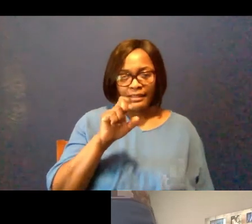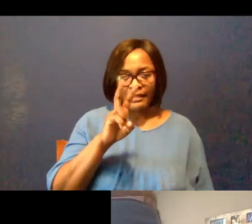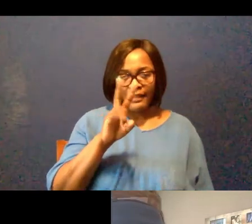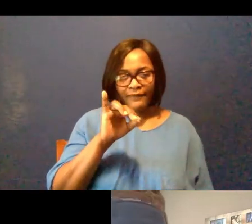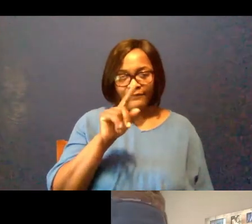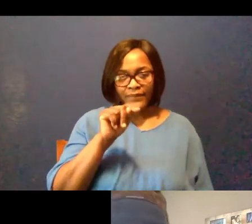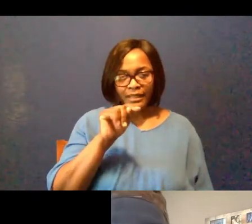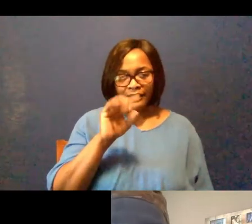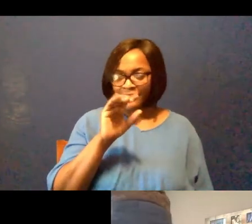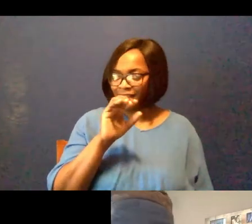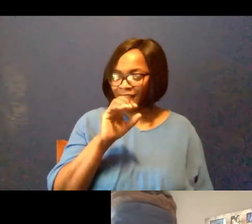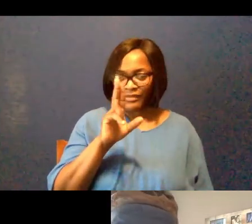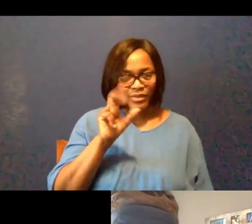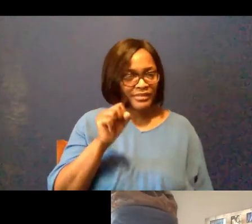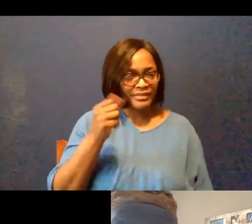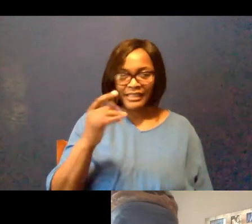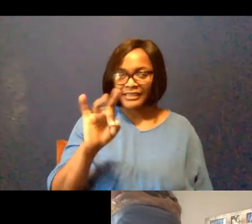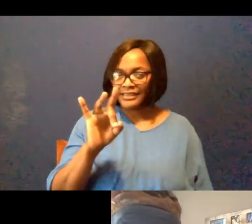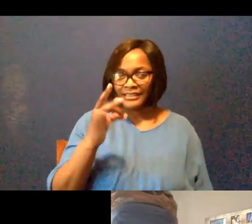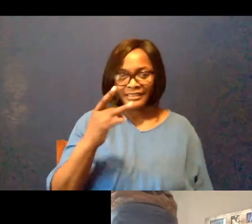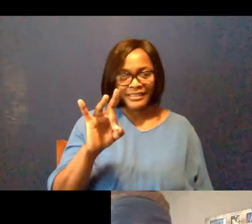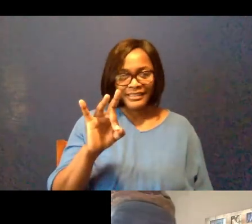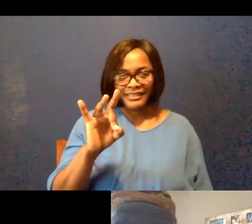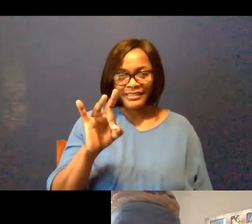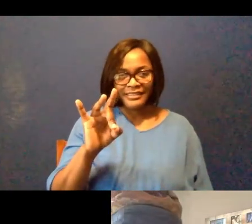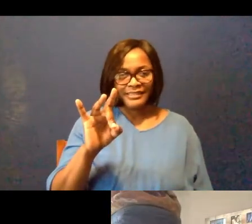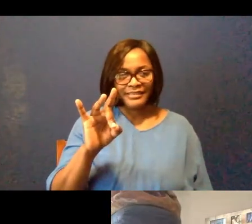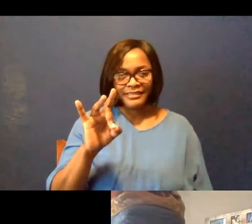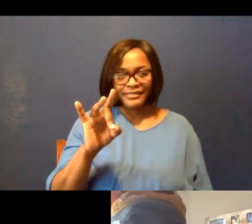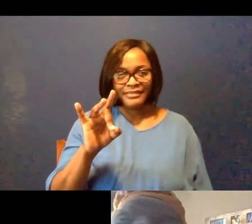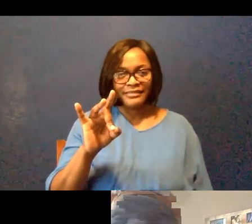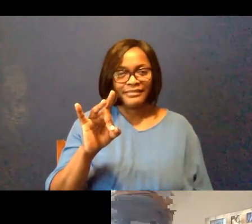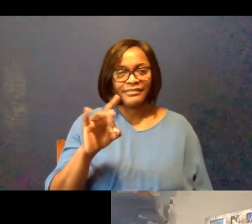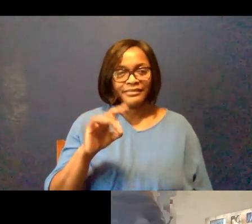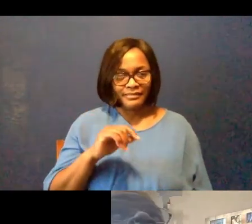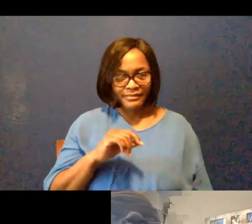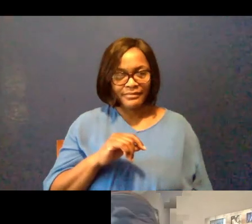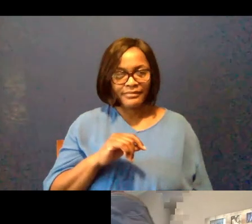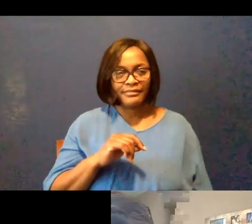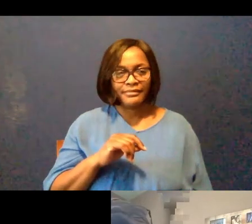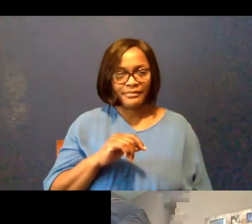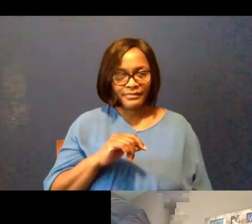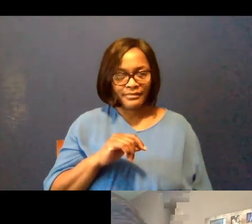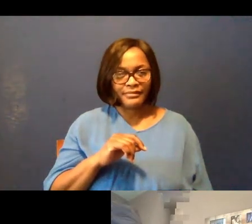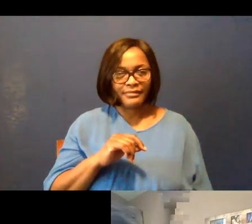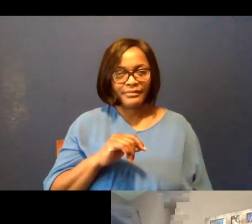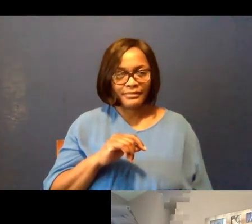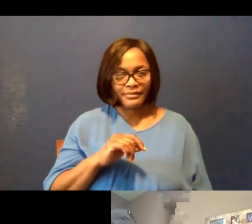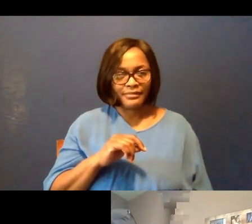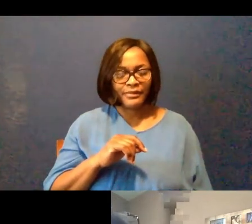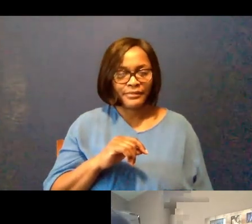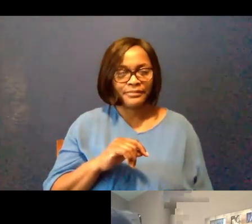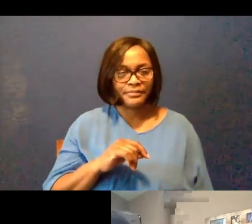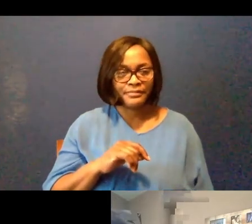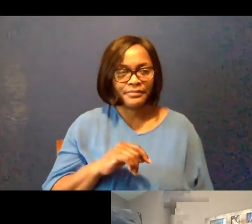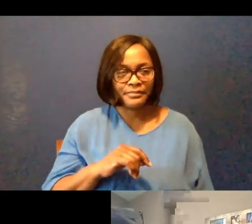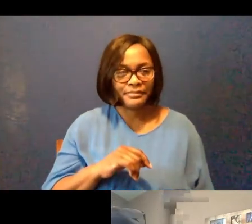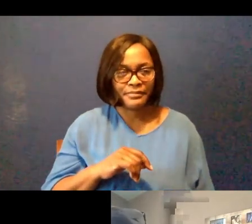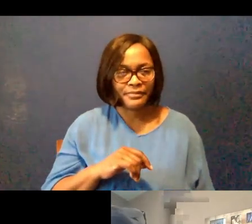community as being fully part of God's children, where all are welcome, but rather a burden to be